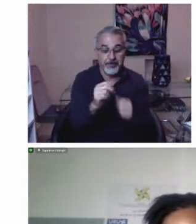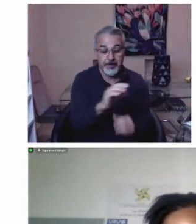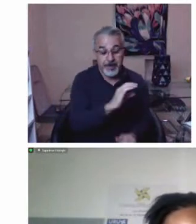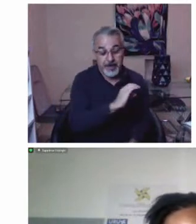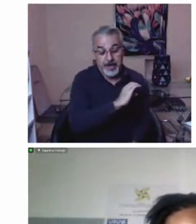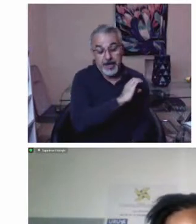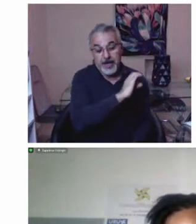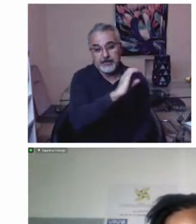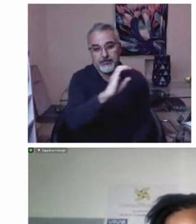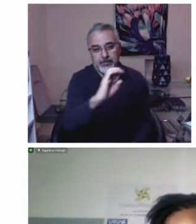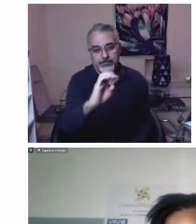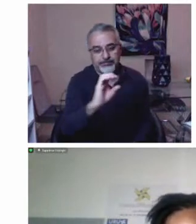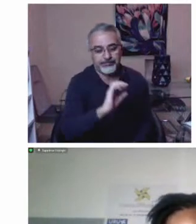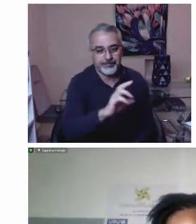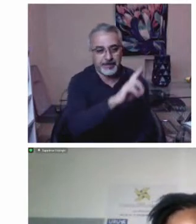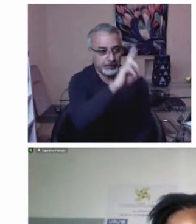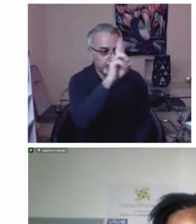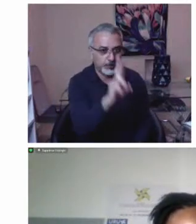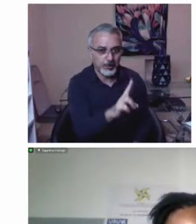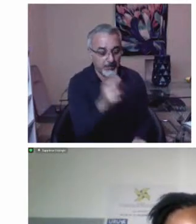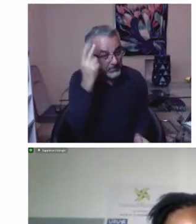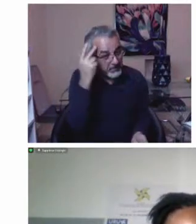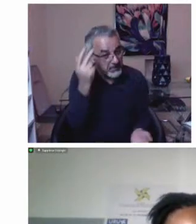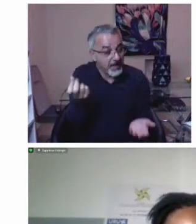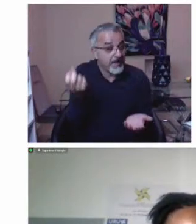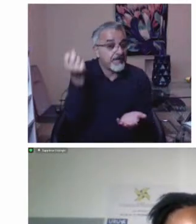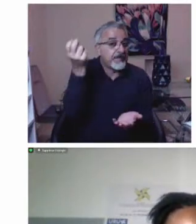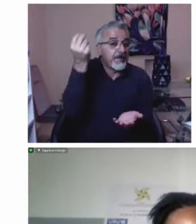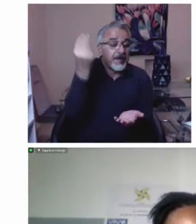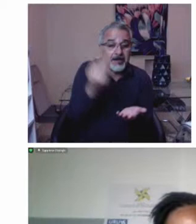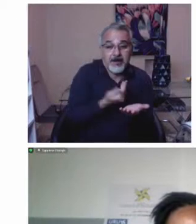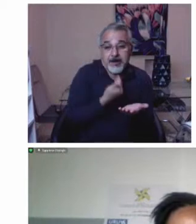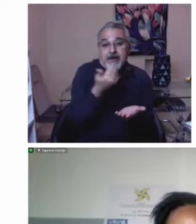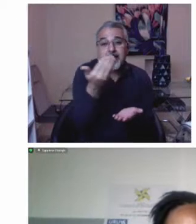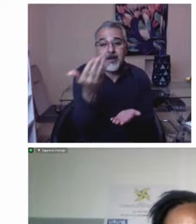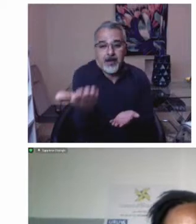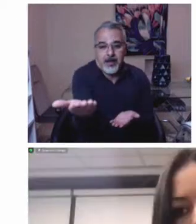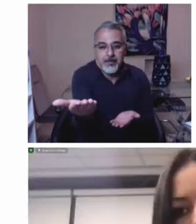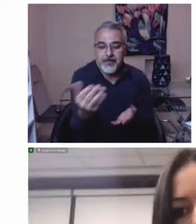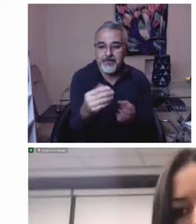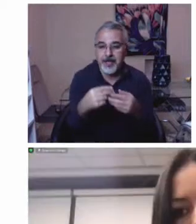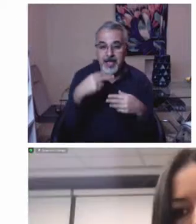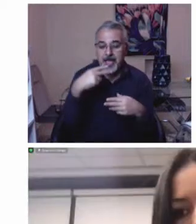would like to turn the floor now to Ms. Luz Andujar,